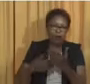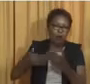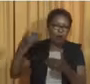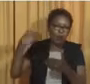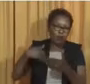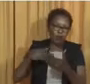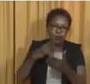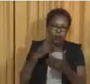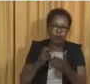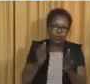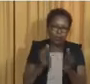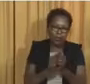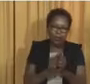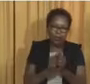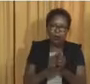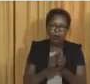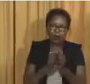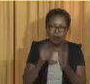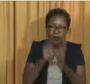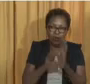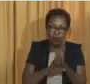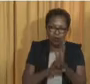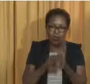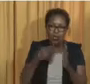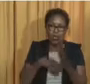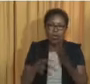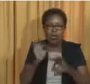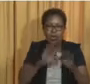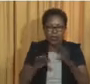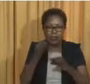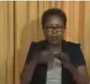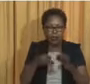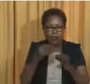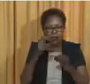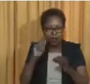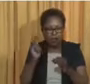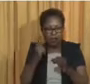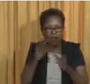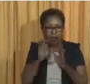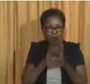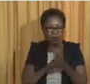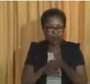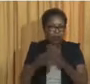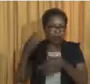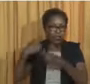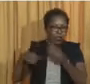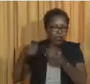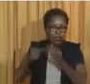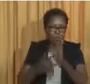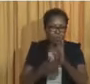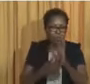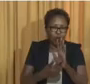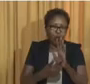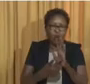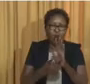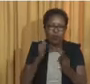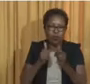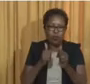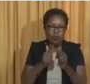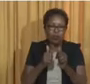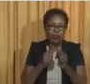dispensation in the analysis of the Kenya's constitutional history, which shows that Chapter 16 of the Constitution has